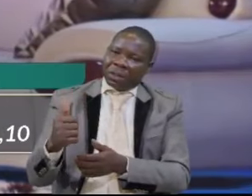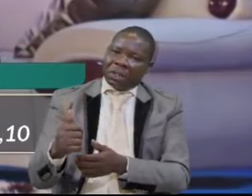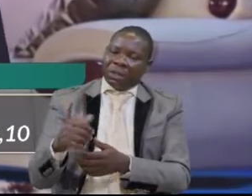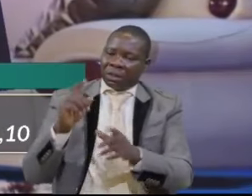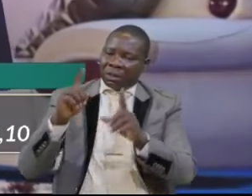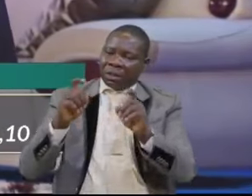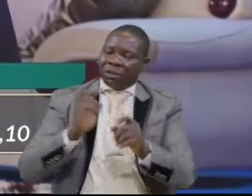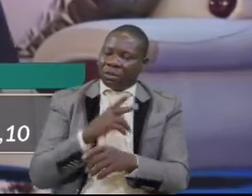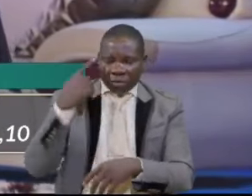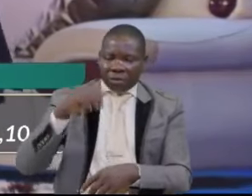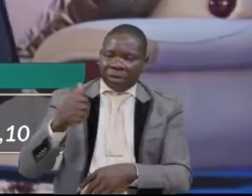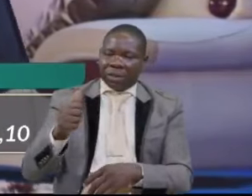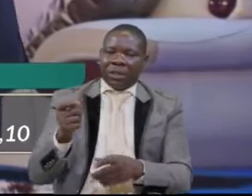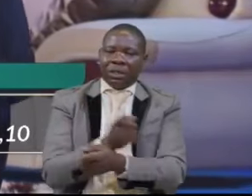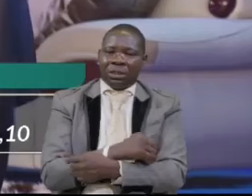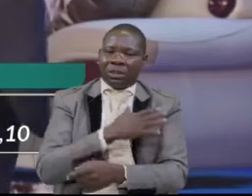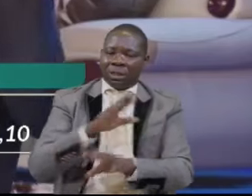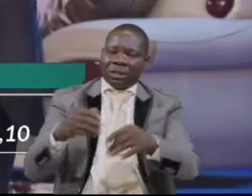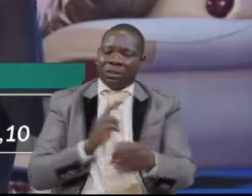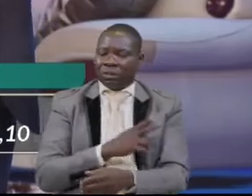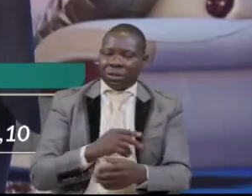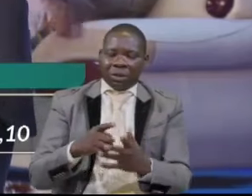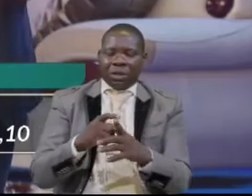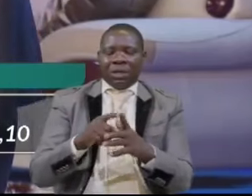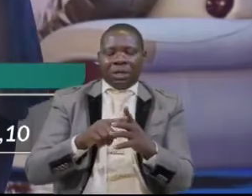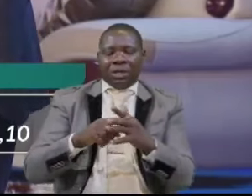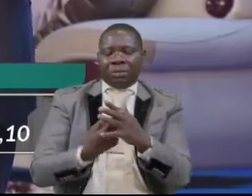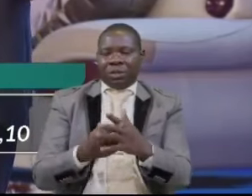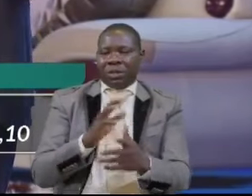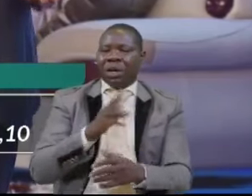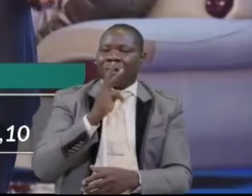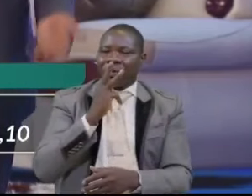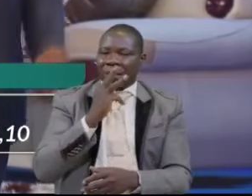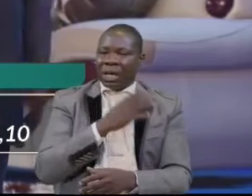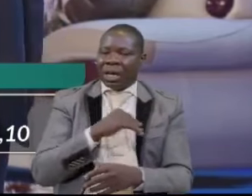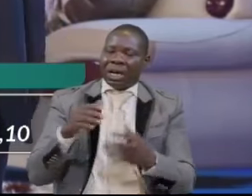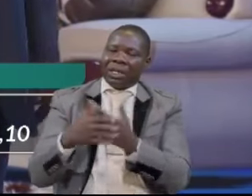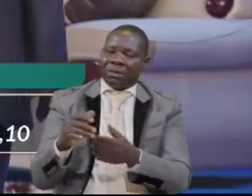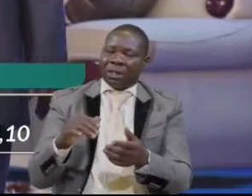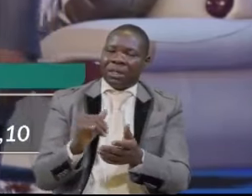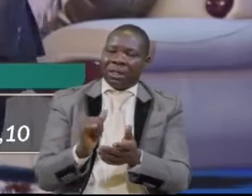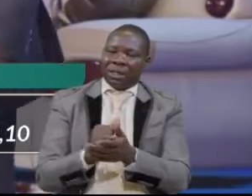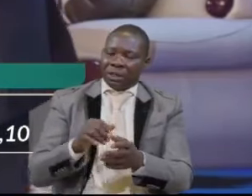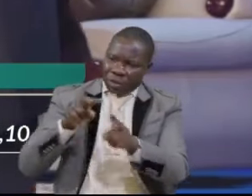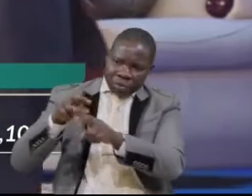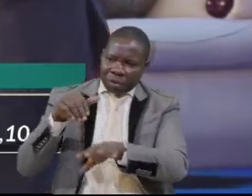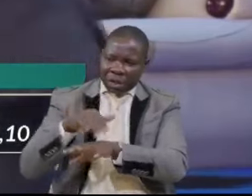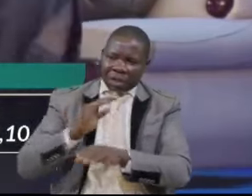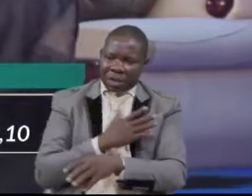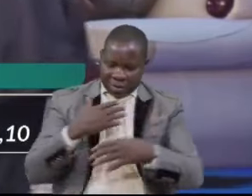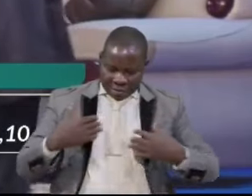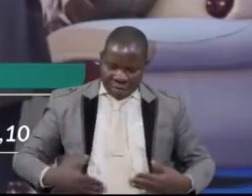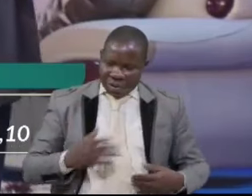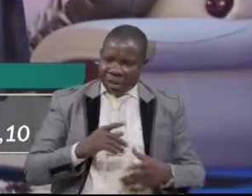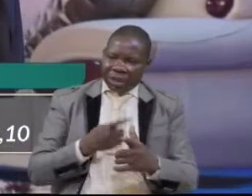beans and water. And then at the end of 10 days, look at our countenances, and then you can take the final decision.